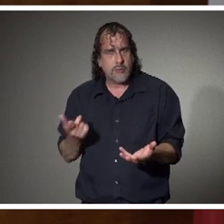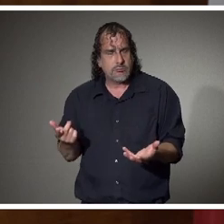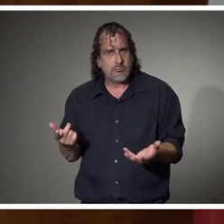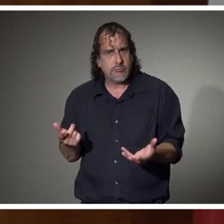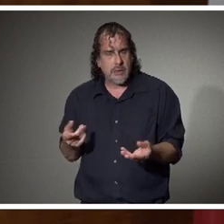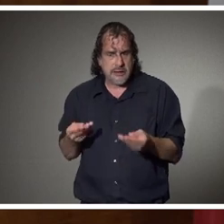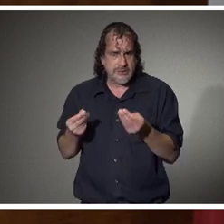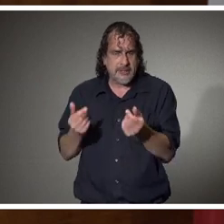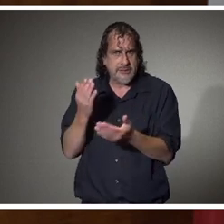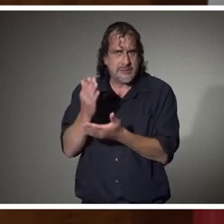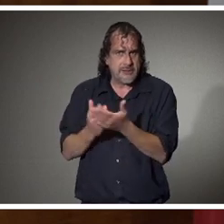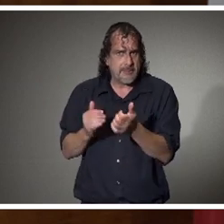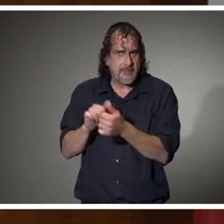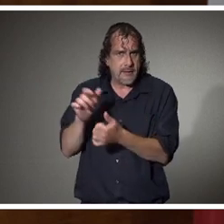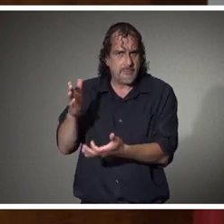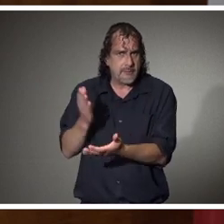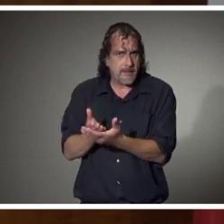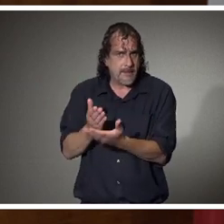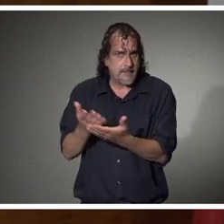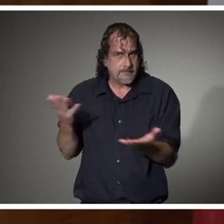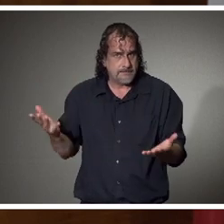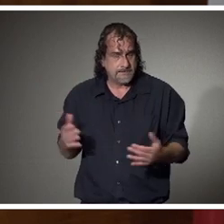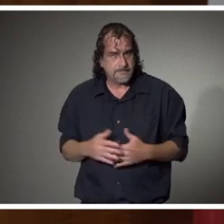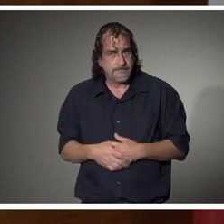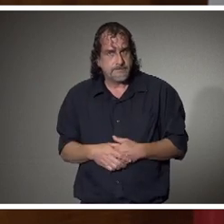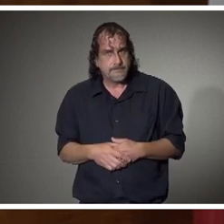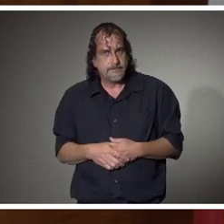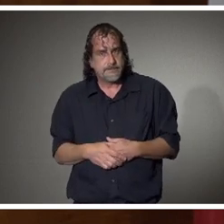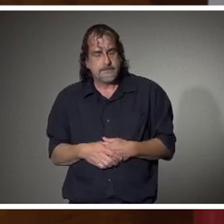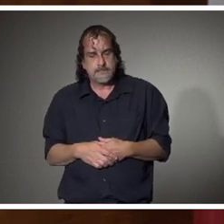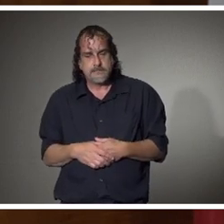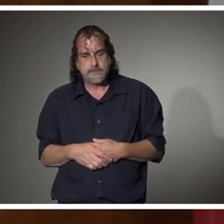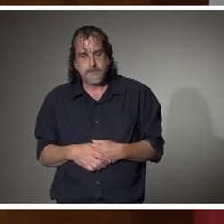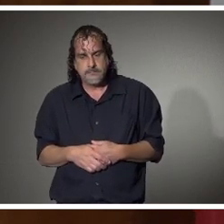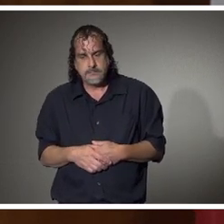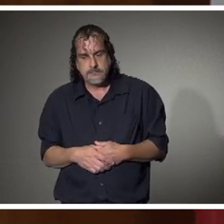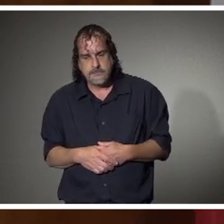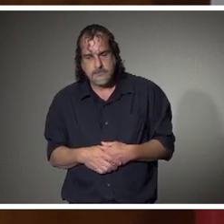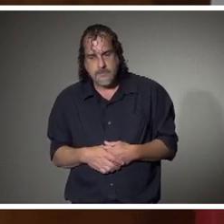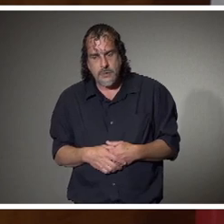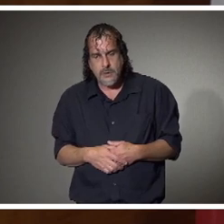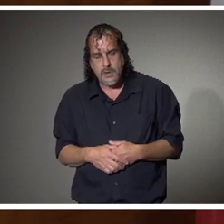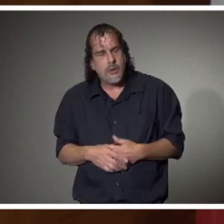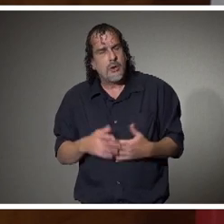we as a state spend our CARES Act funds. What we are currently doing